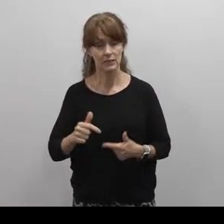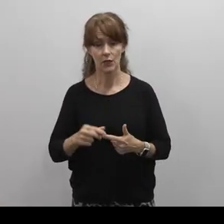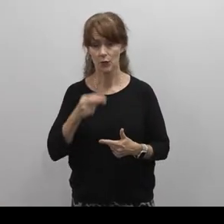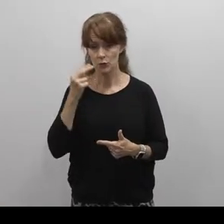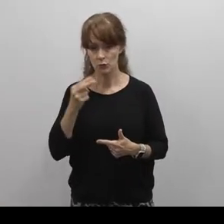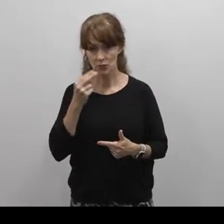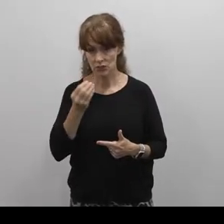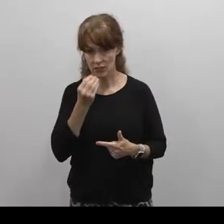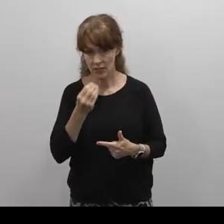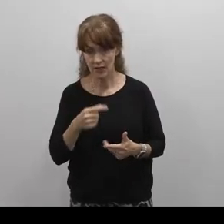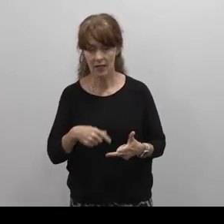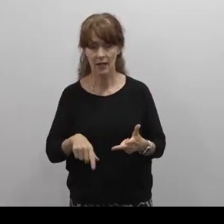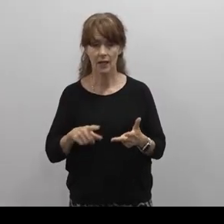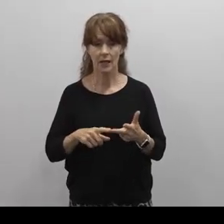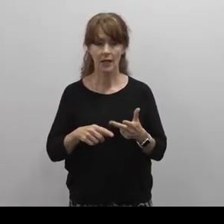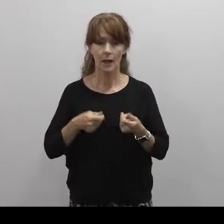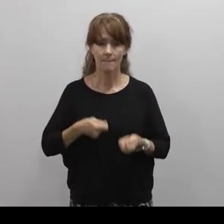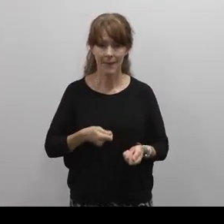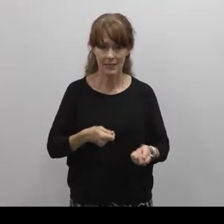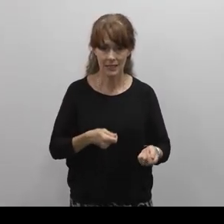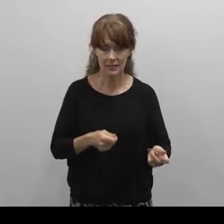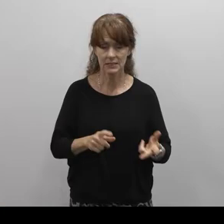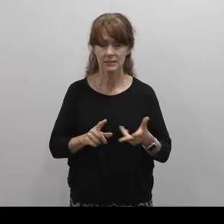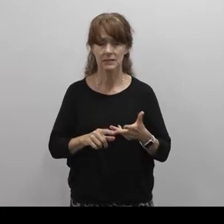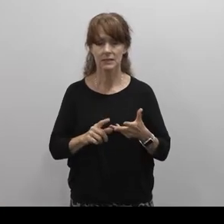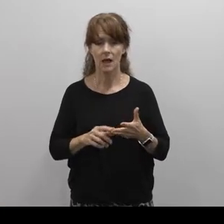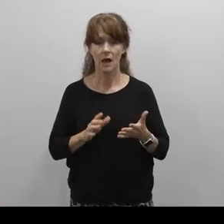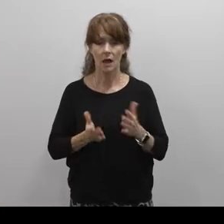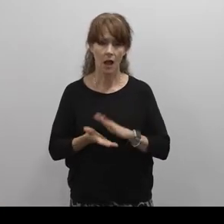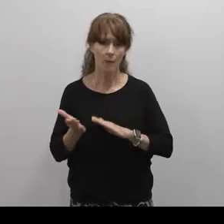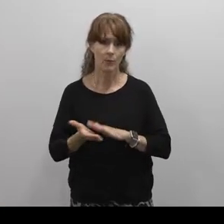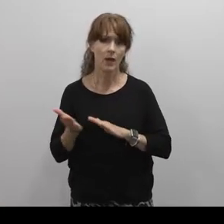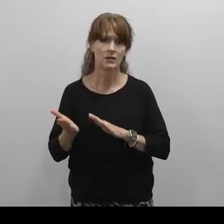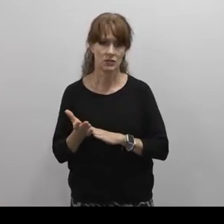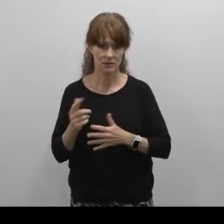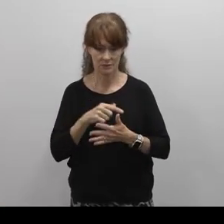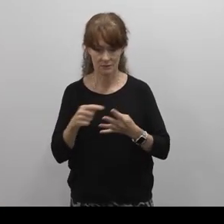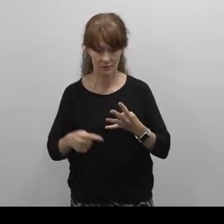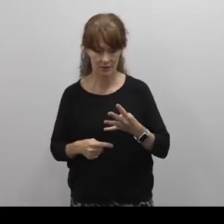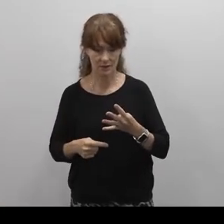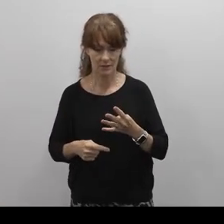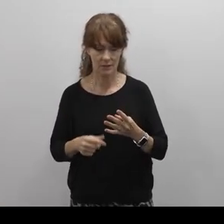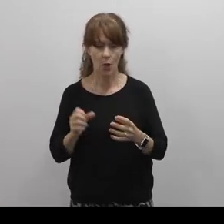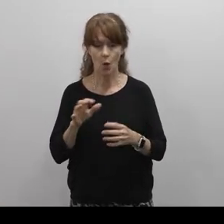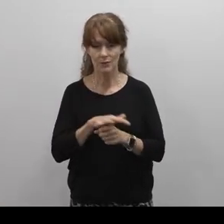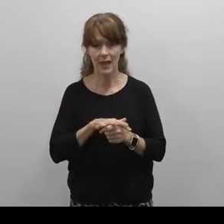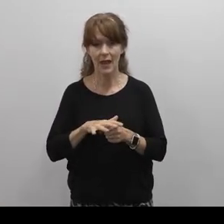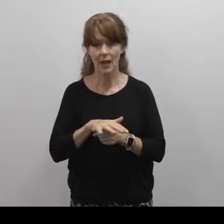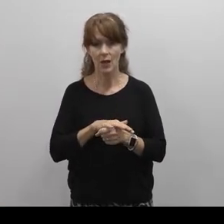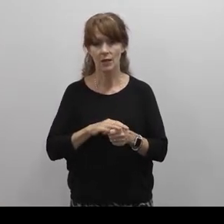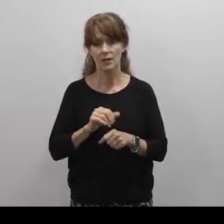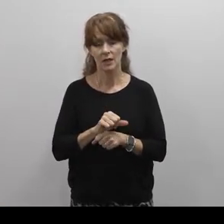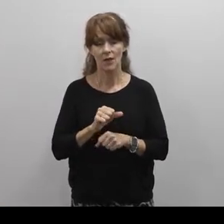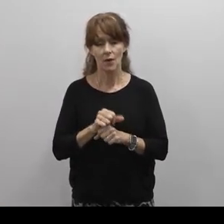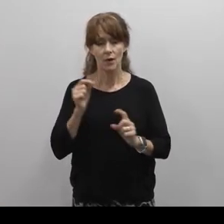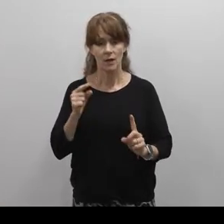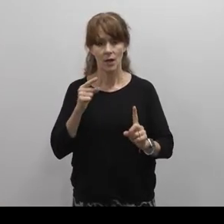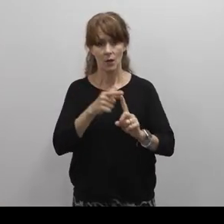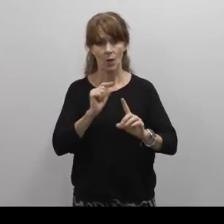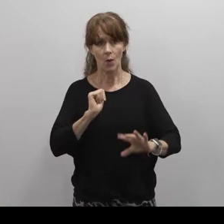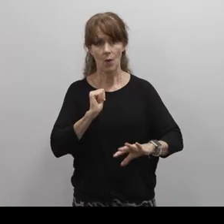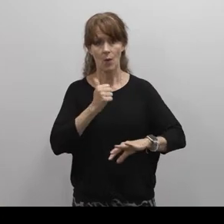nutrition services, the maintenance side of the house, certainly the operations side of the house, because some of those particular areas of work and goal